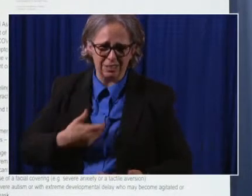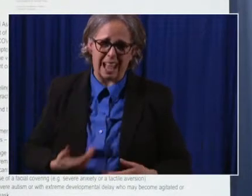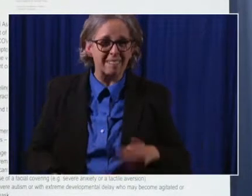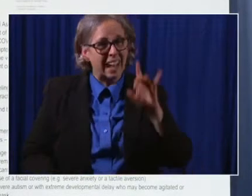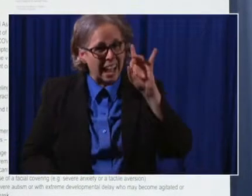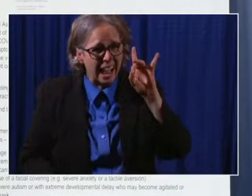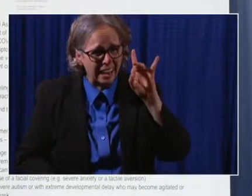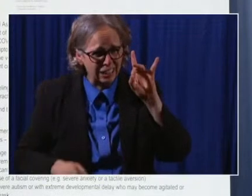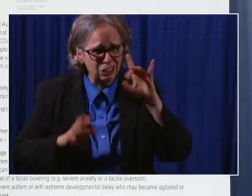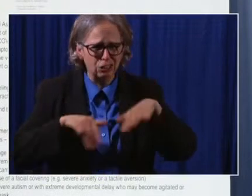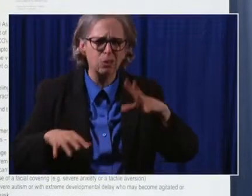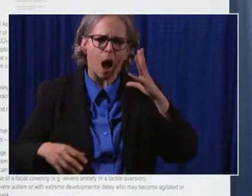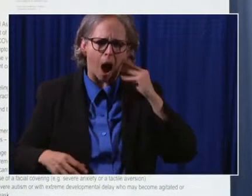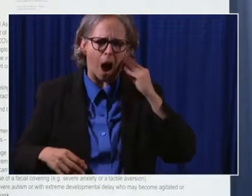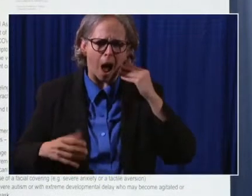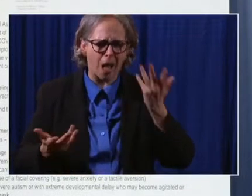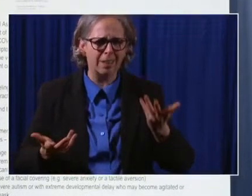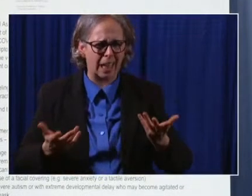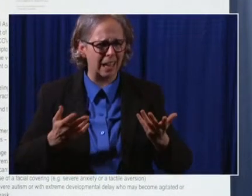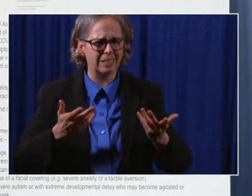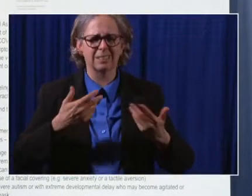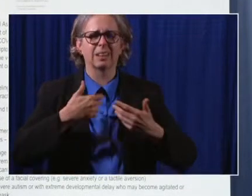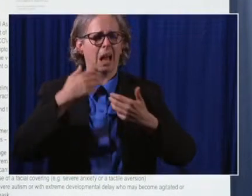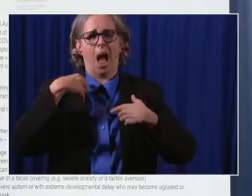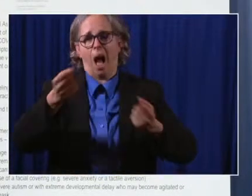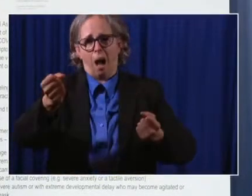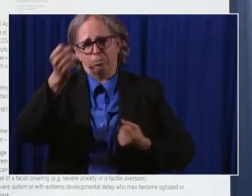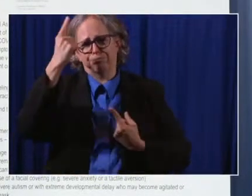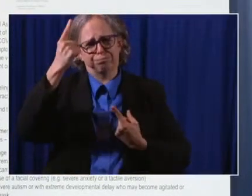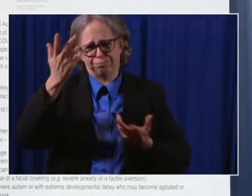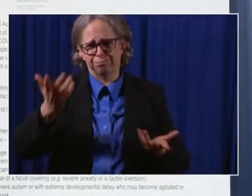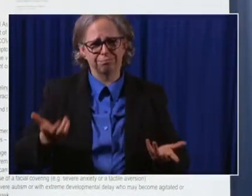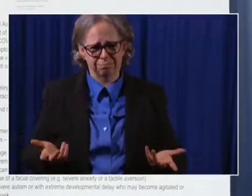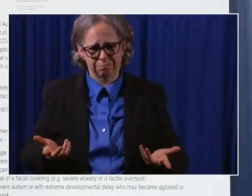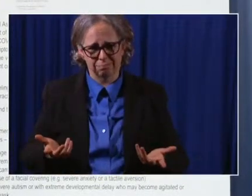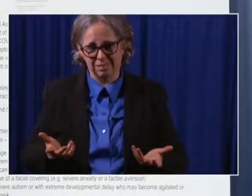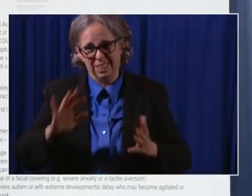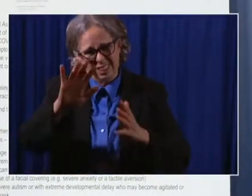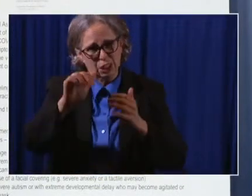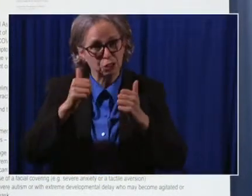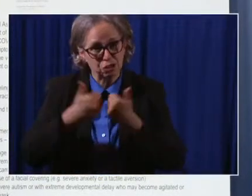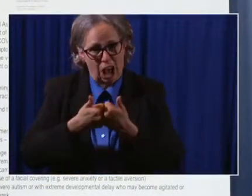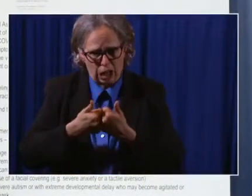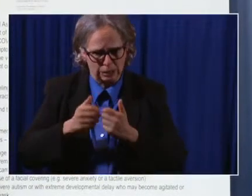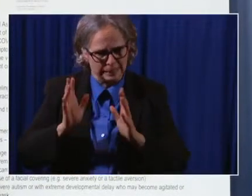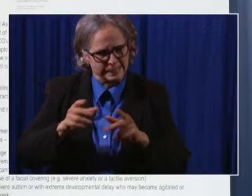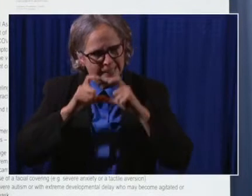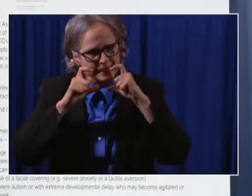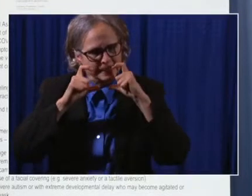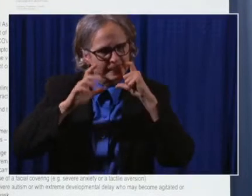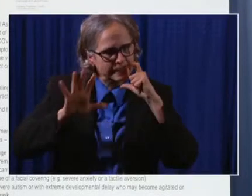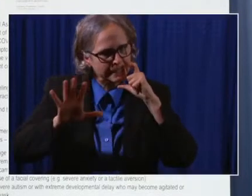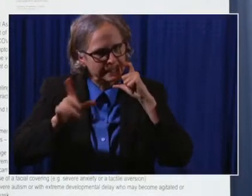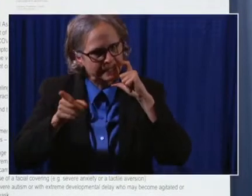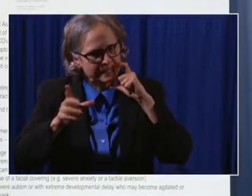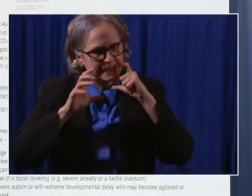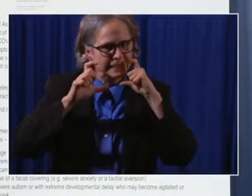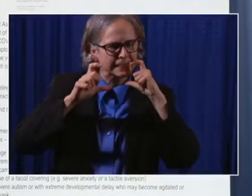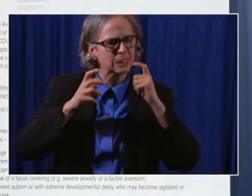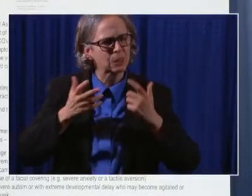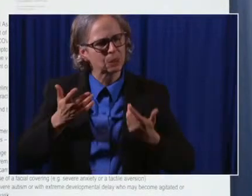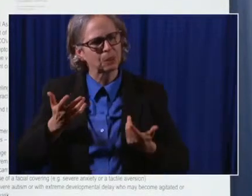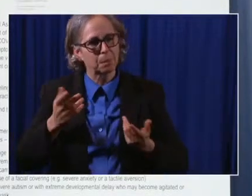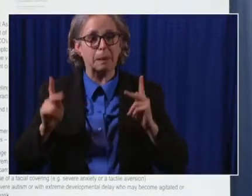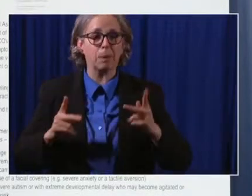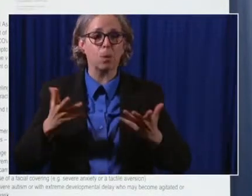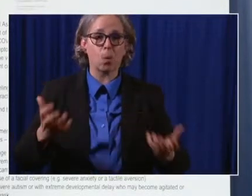age. I fully understand challenges. None of us want to have a mask on all day. Kids